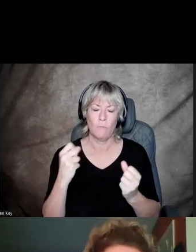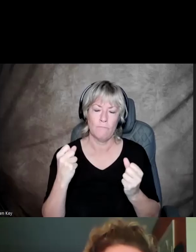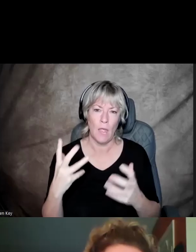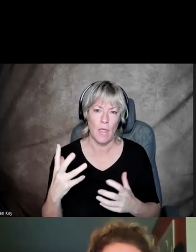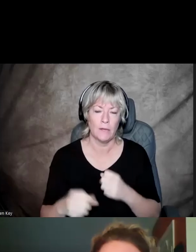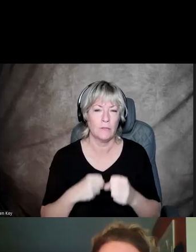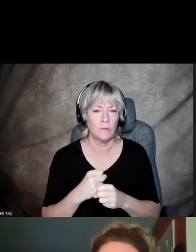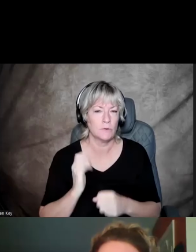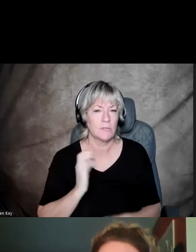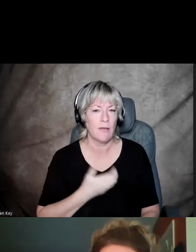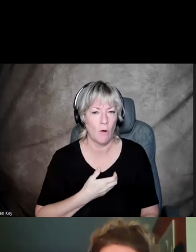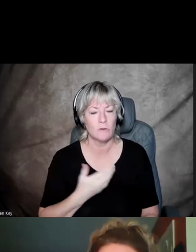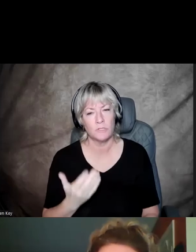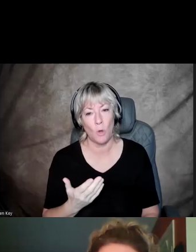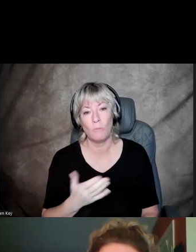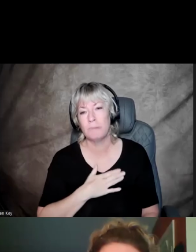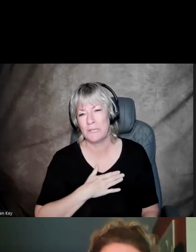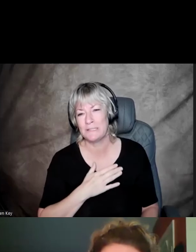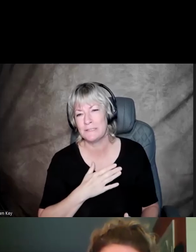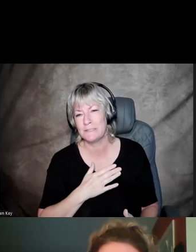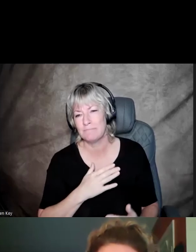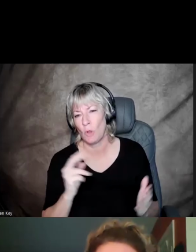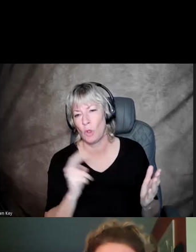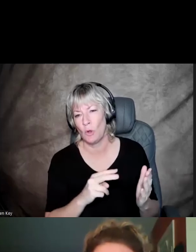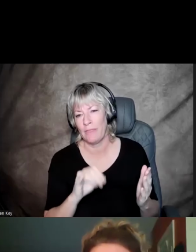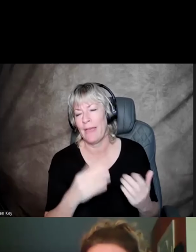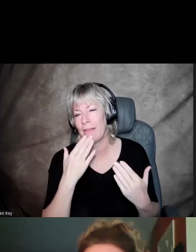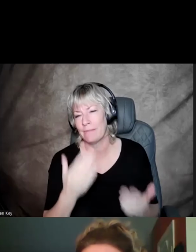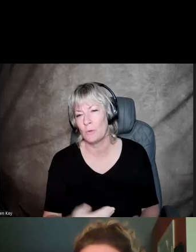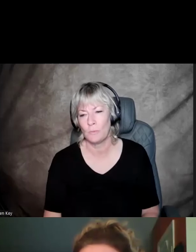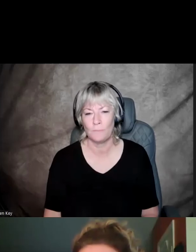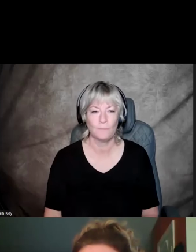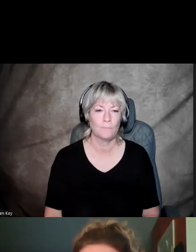and years. So take a look. Thank you.